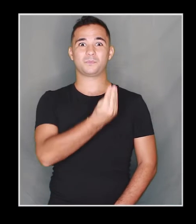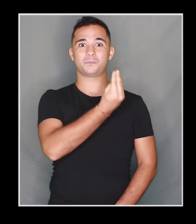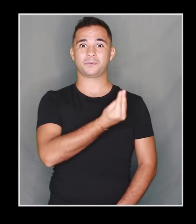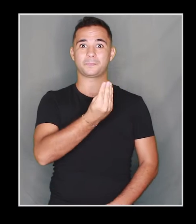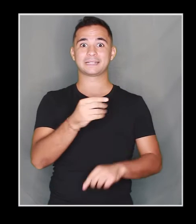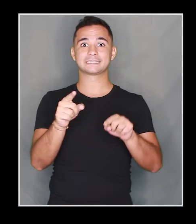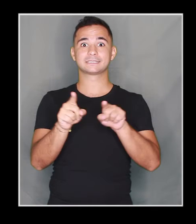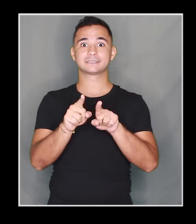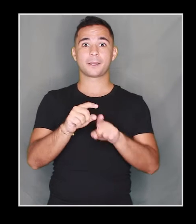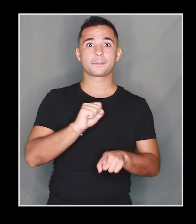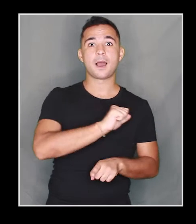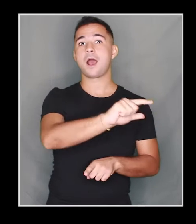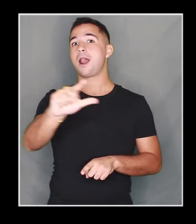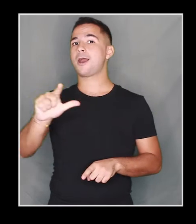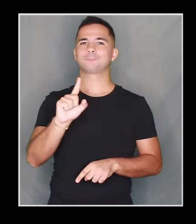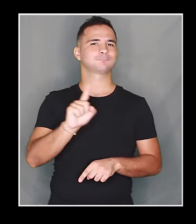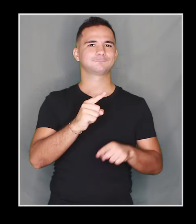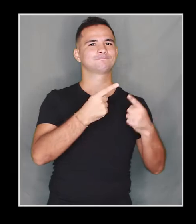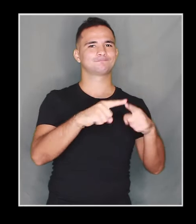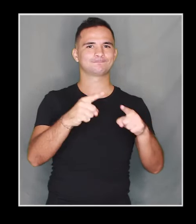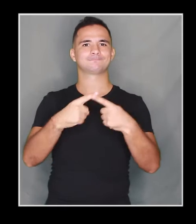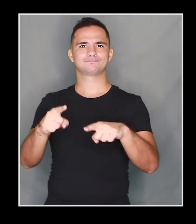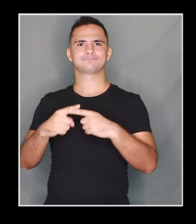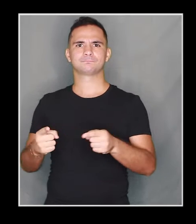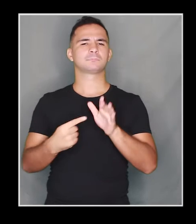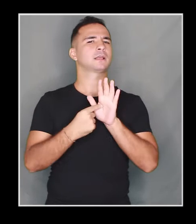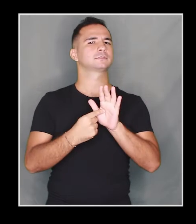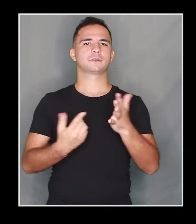They present some differences in the Pupo's mechanics and shape,